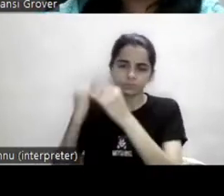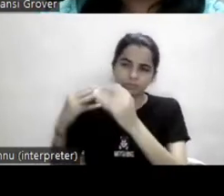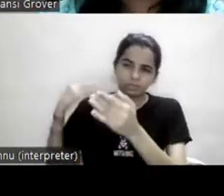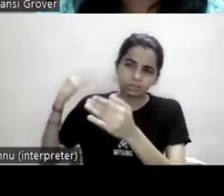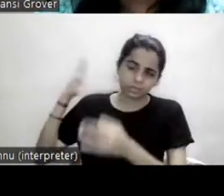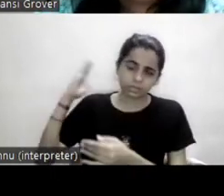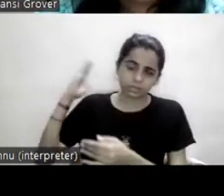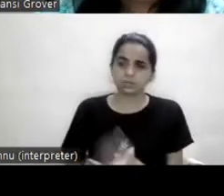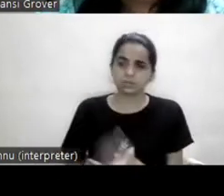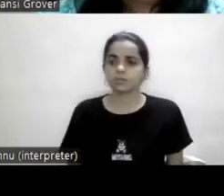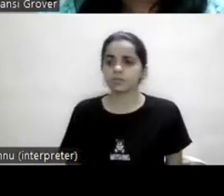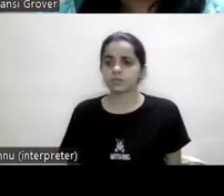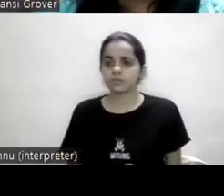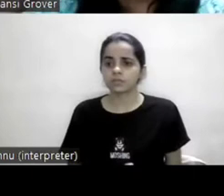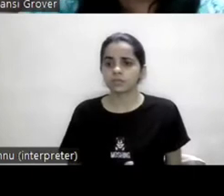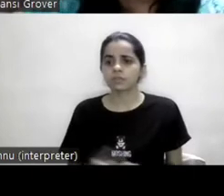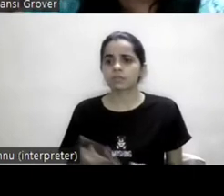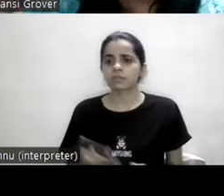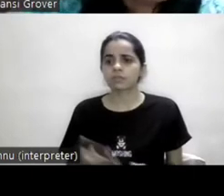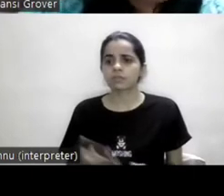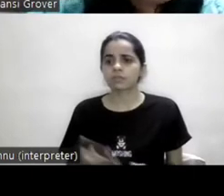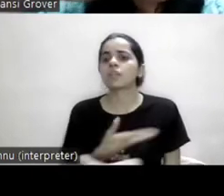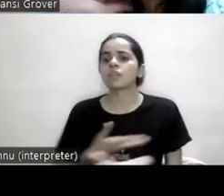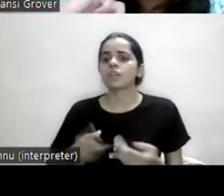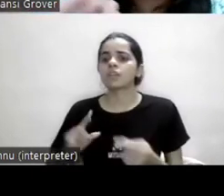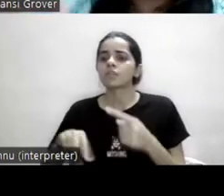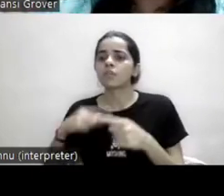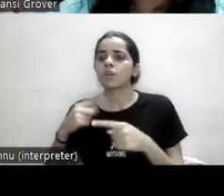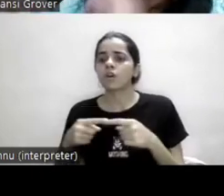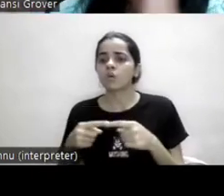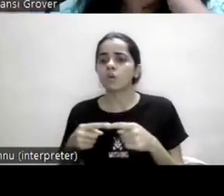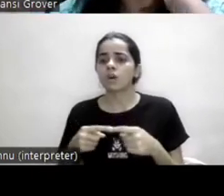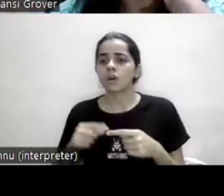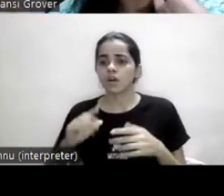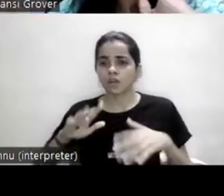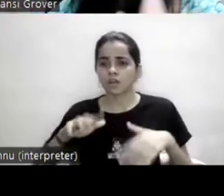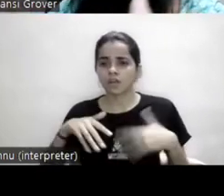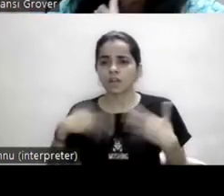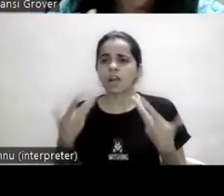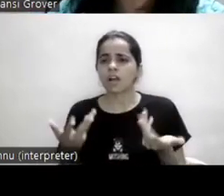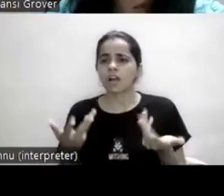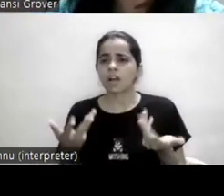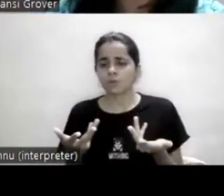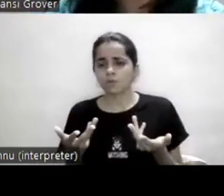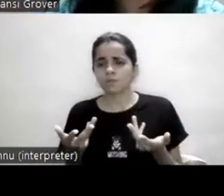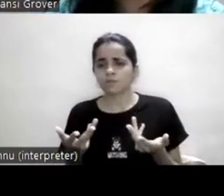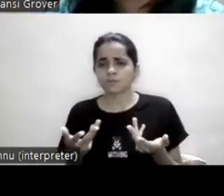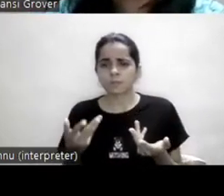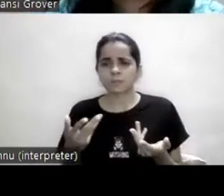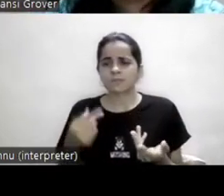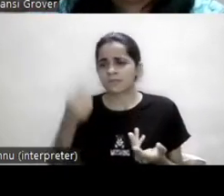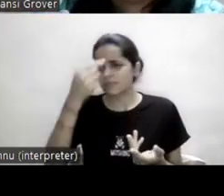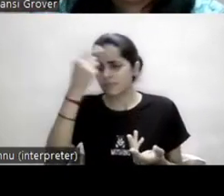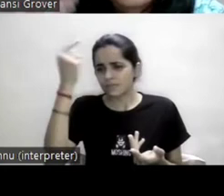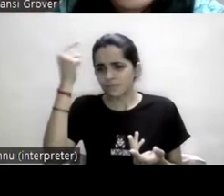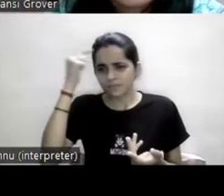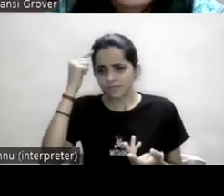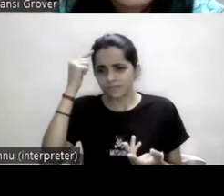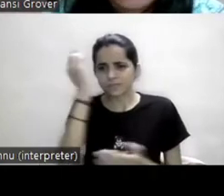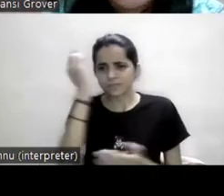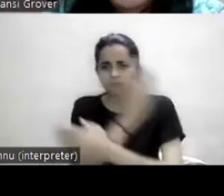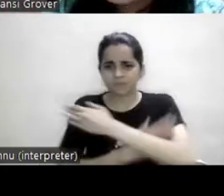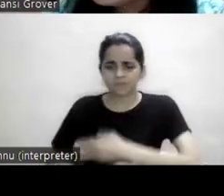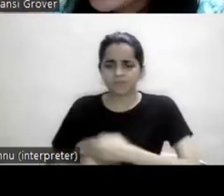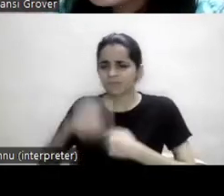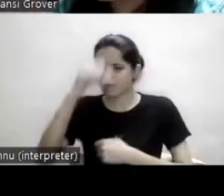we talk about, the idea of how mental disability was, you know, seen